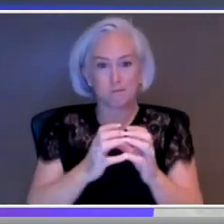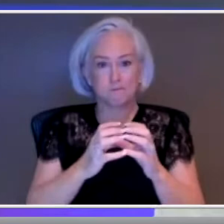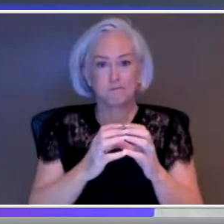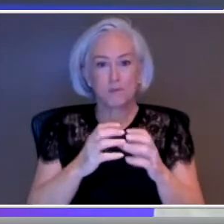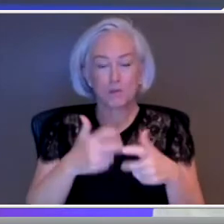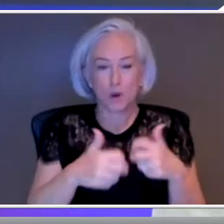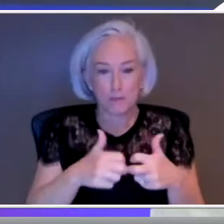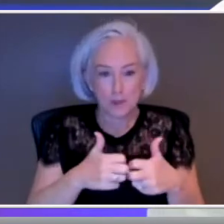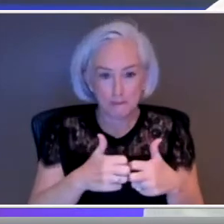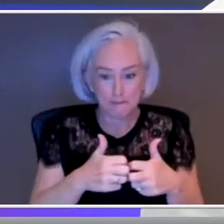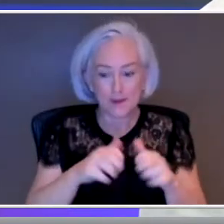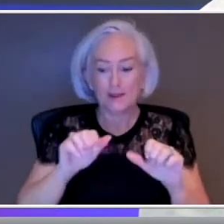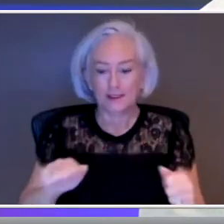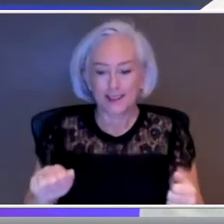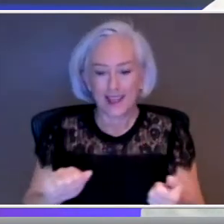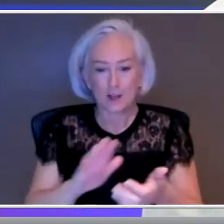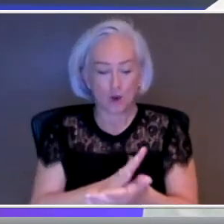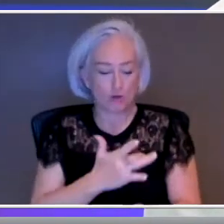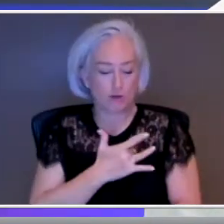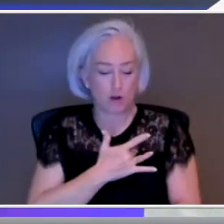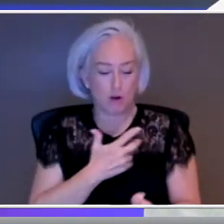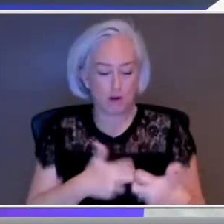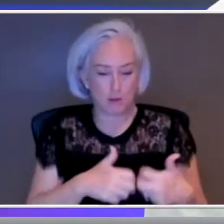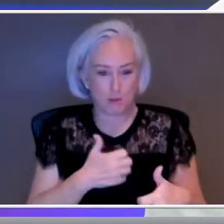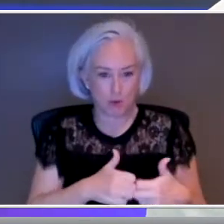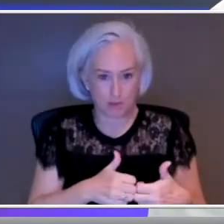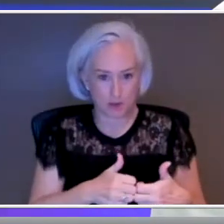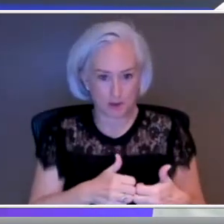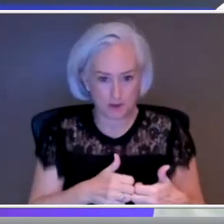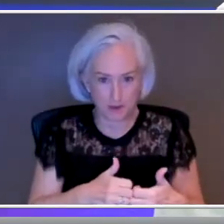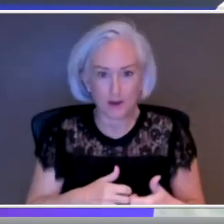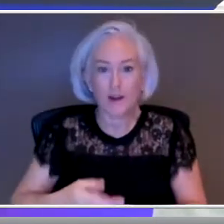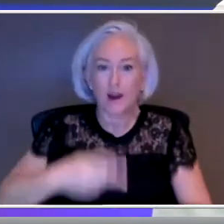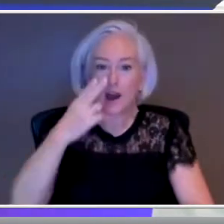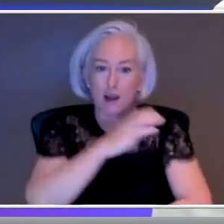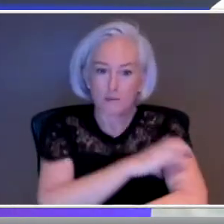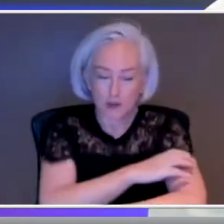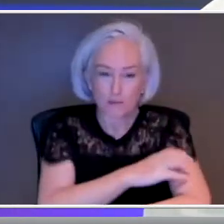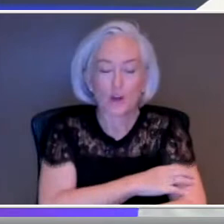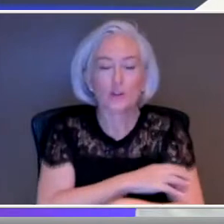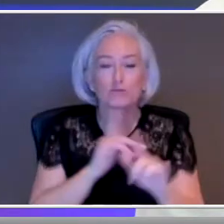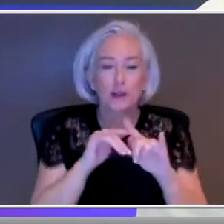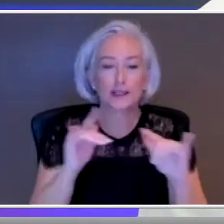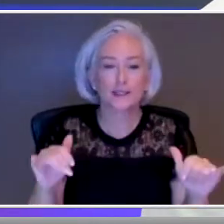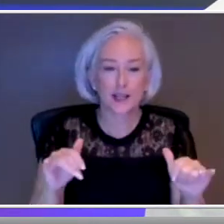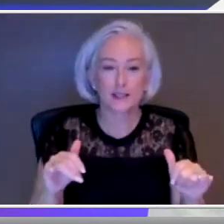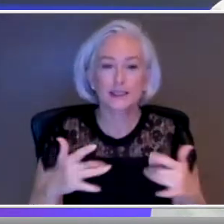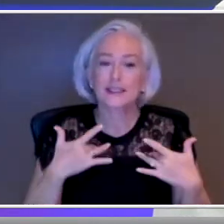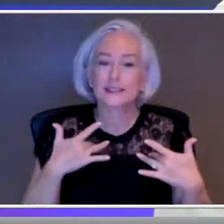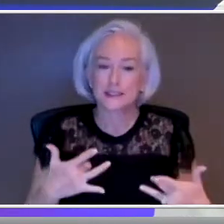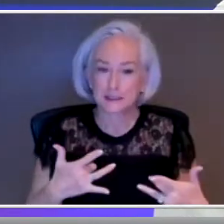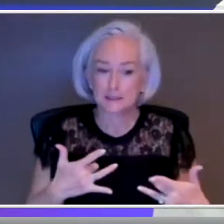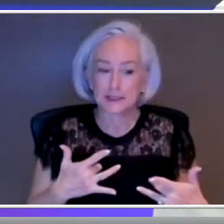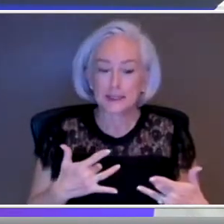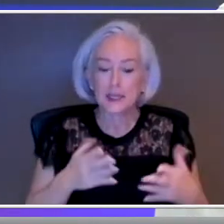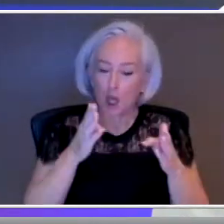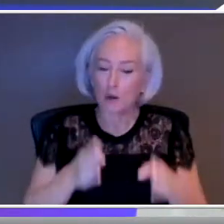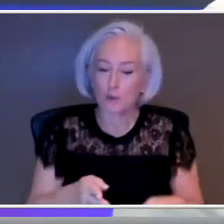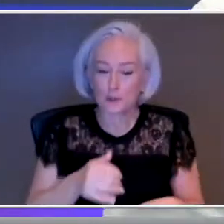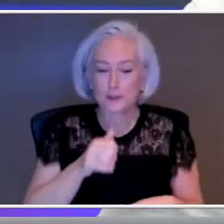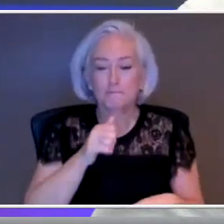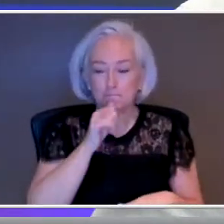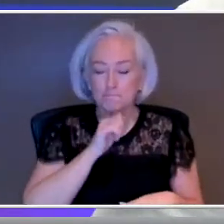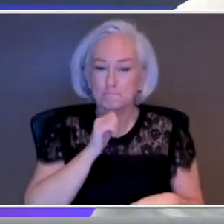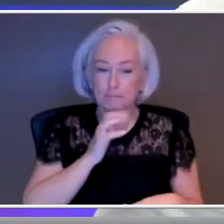cardiovascular issues, so you can get hypotension and things like that. They are usually very well tolerated, but it's very important to have it prescribed and managed